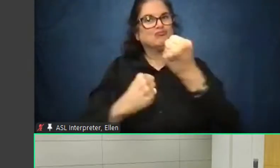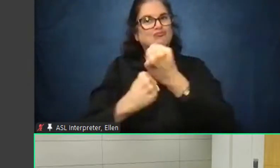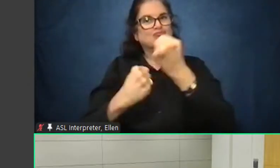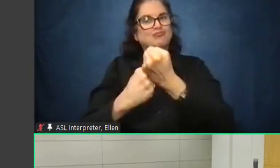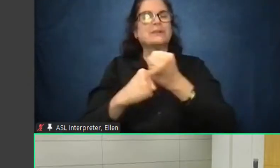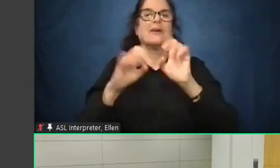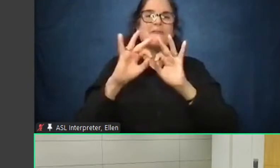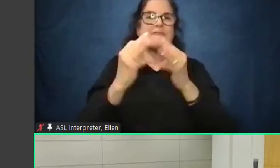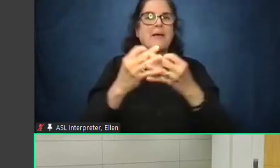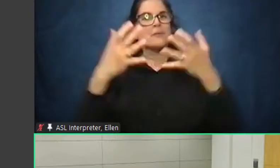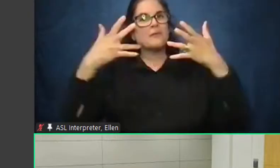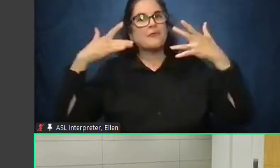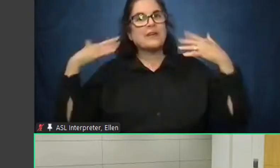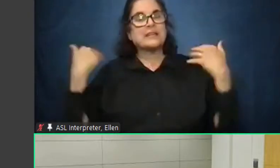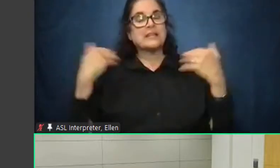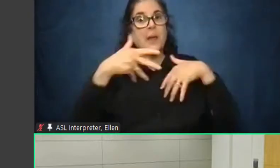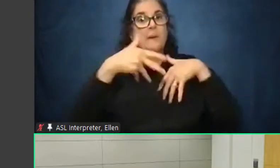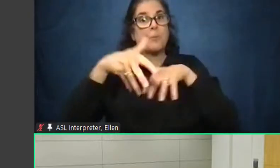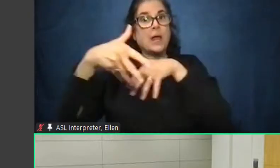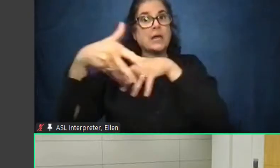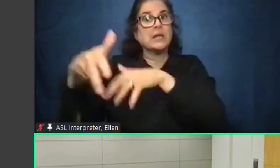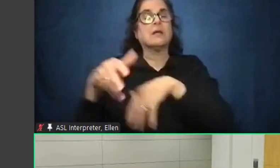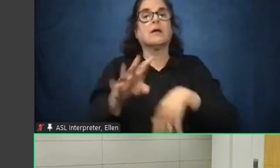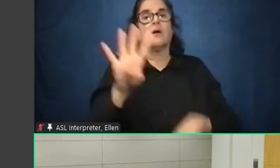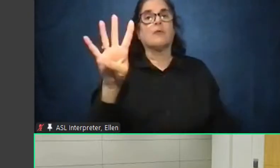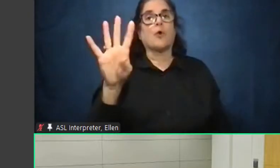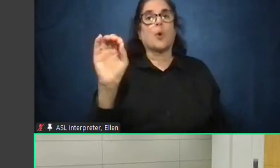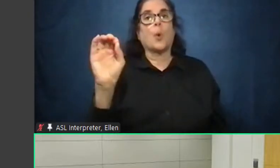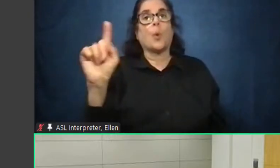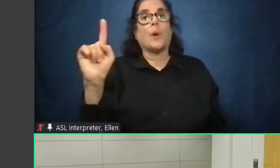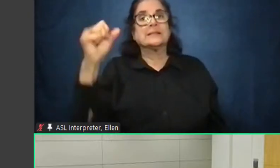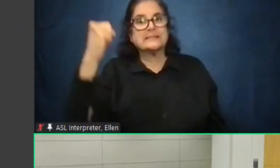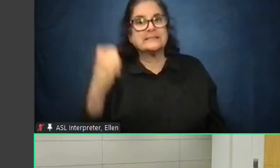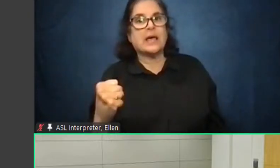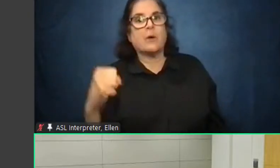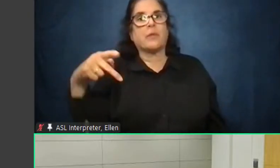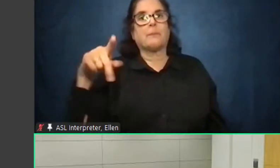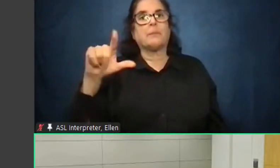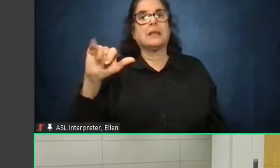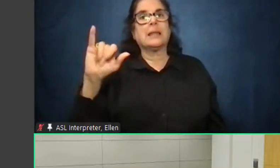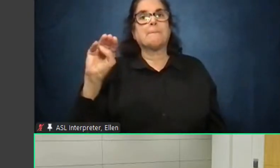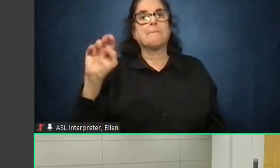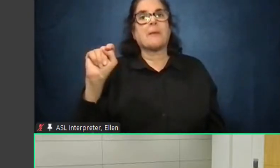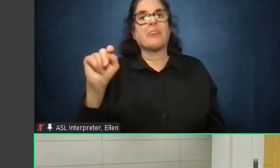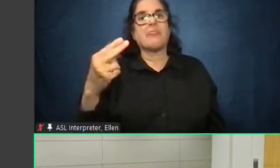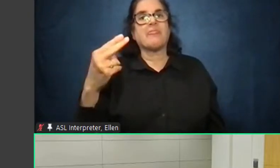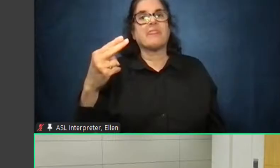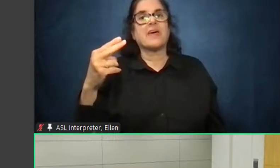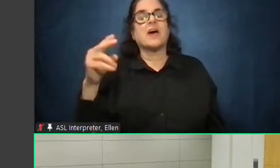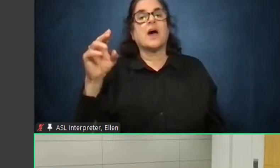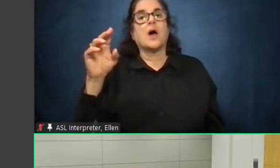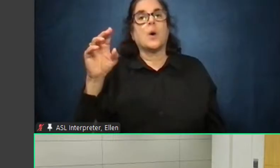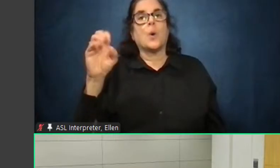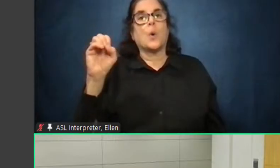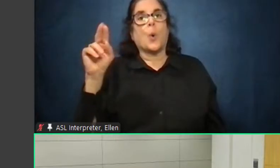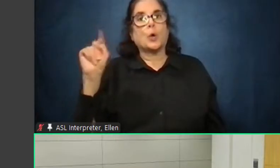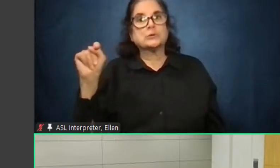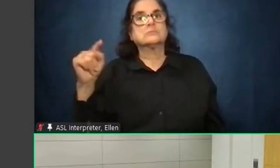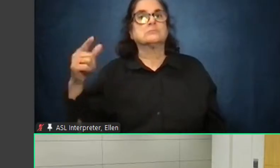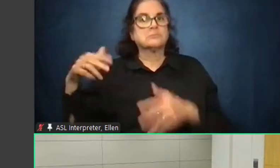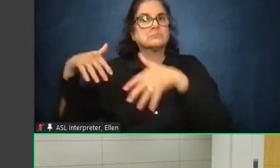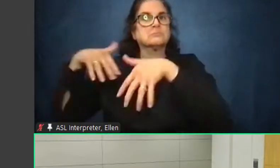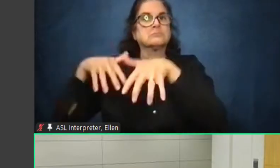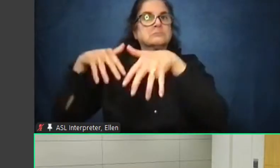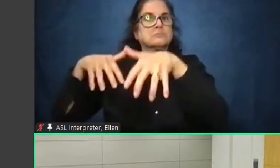a.m. starting by 401 South Plymouth Court and make its way to Daly Plaza, where